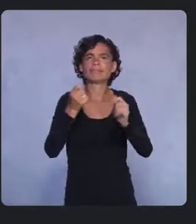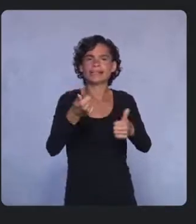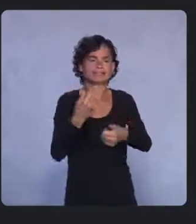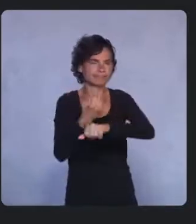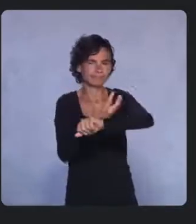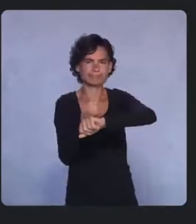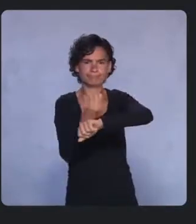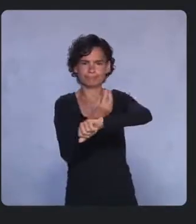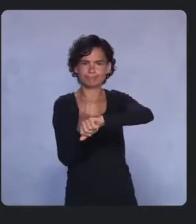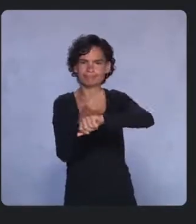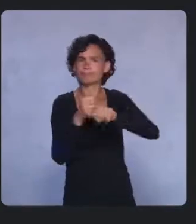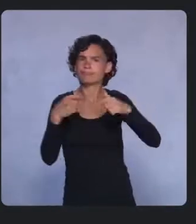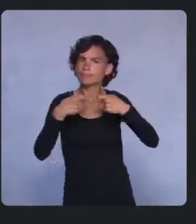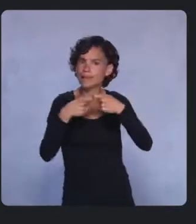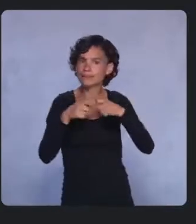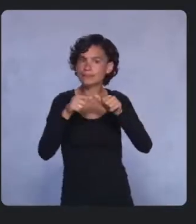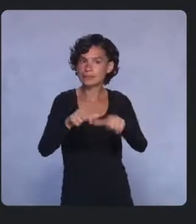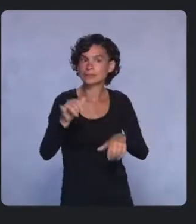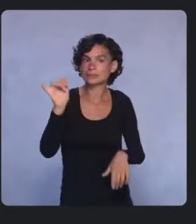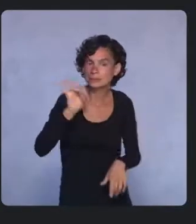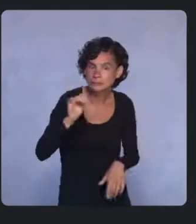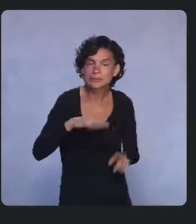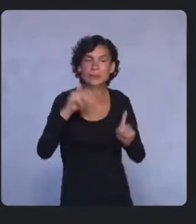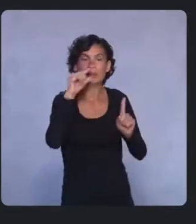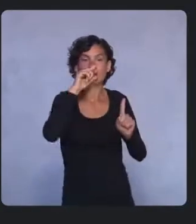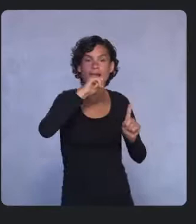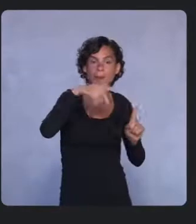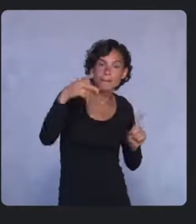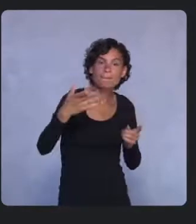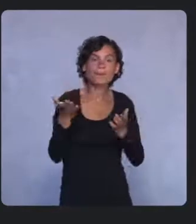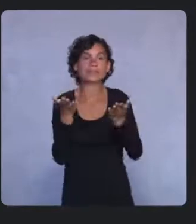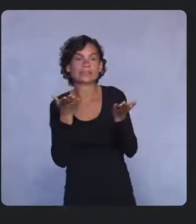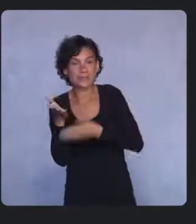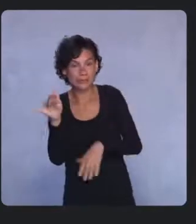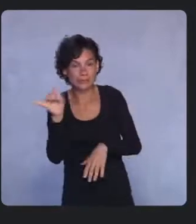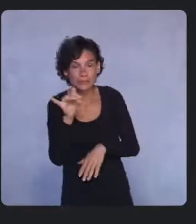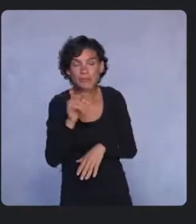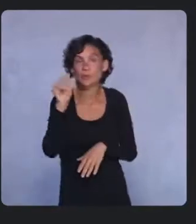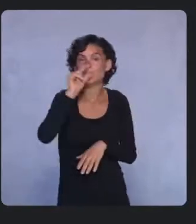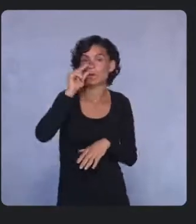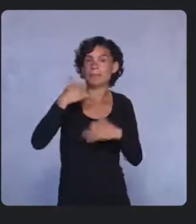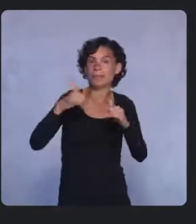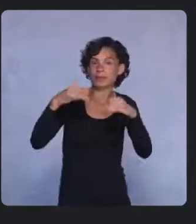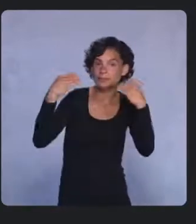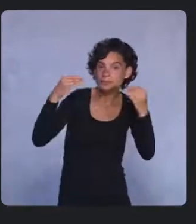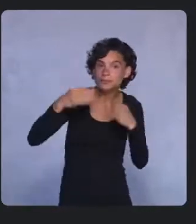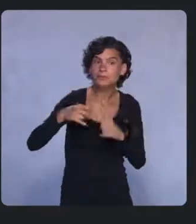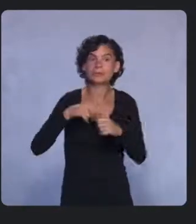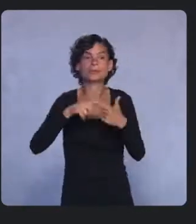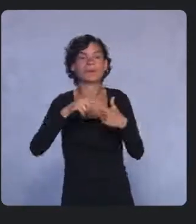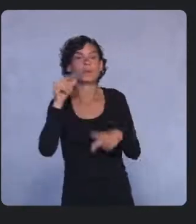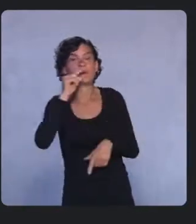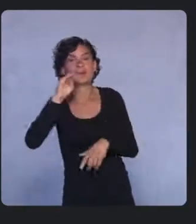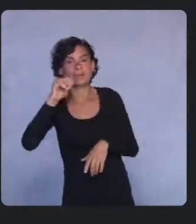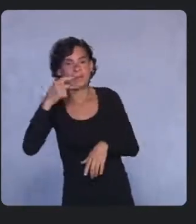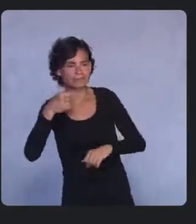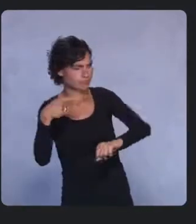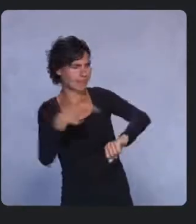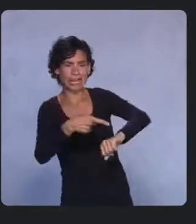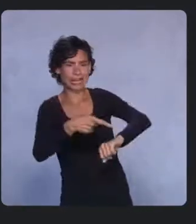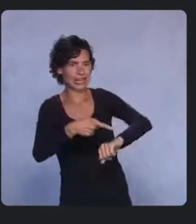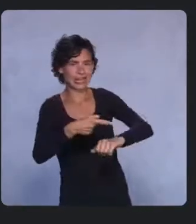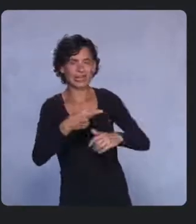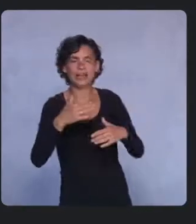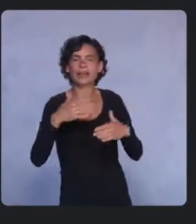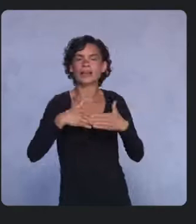will also be able to enjoy Google Apps and services, like the Play Store, Google Maps, and more on the next Samsung